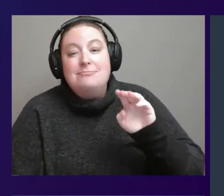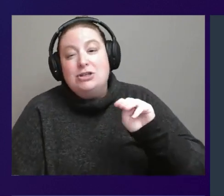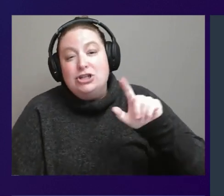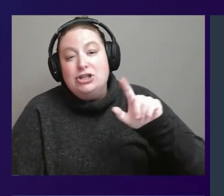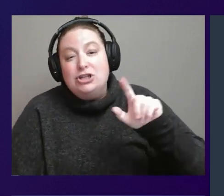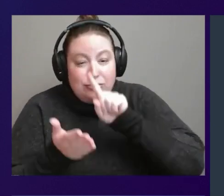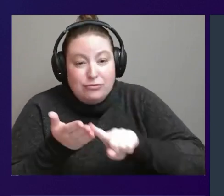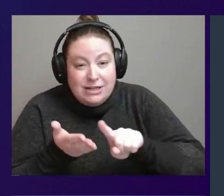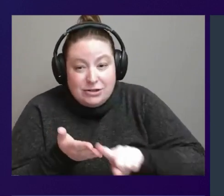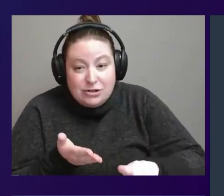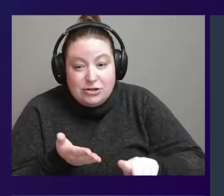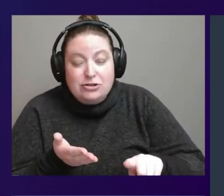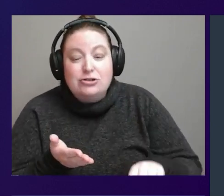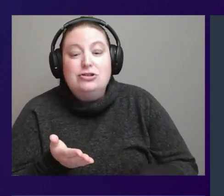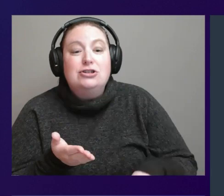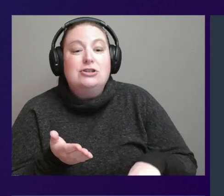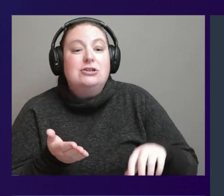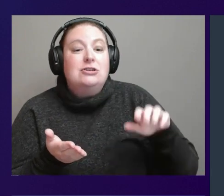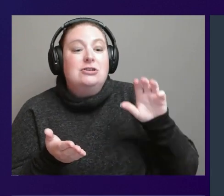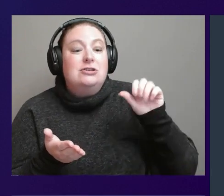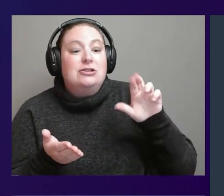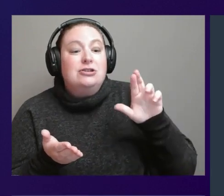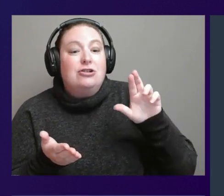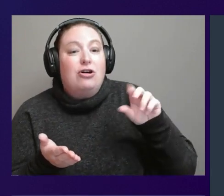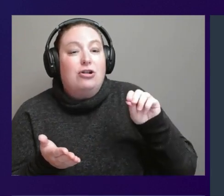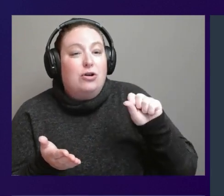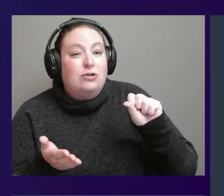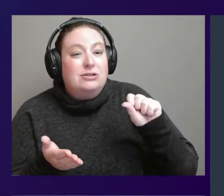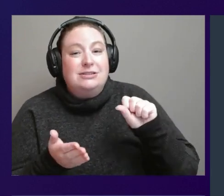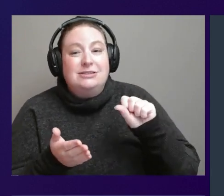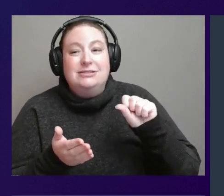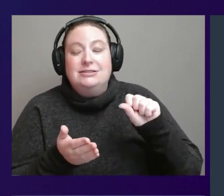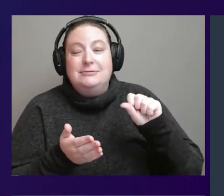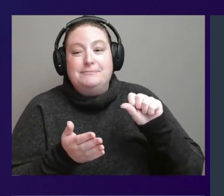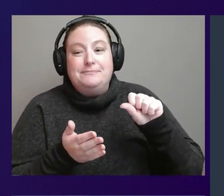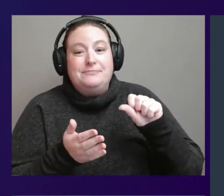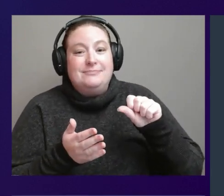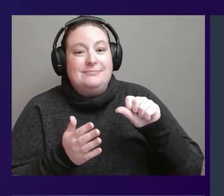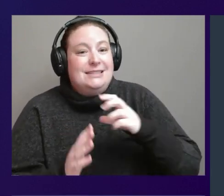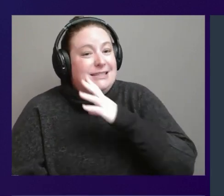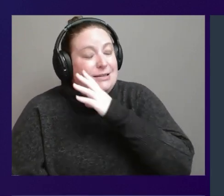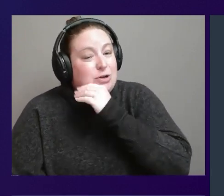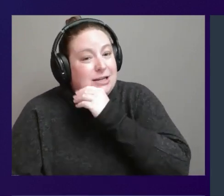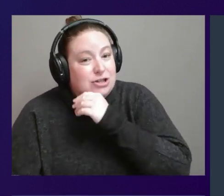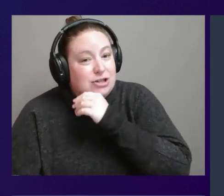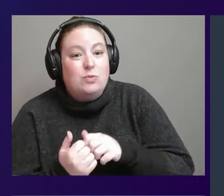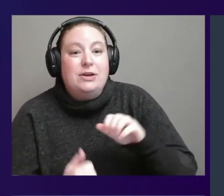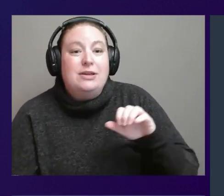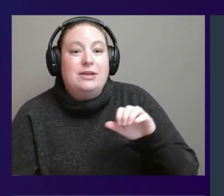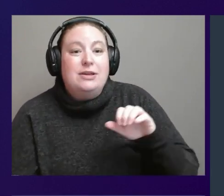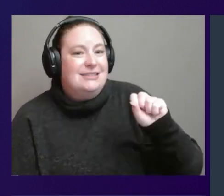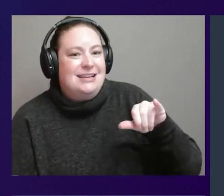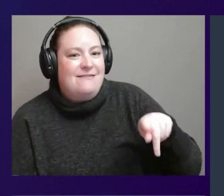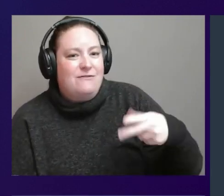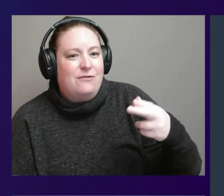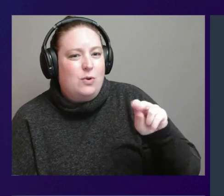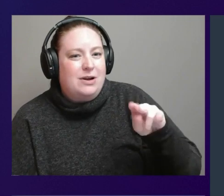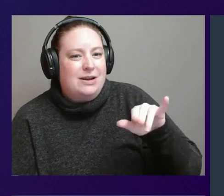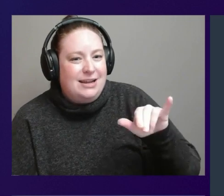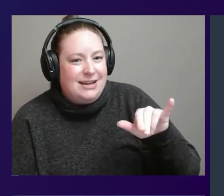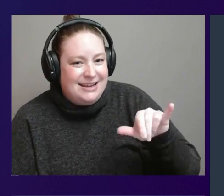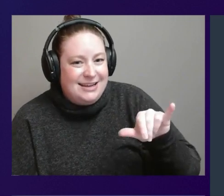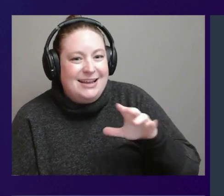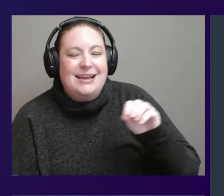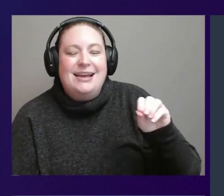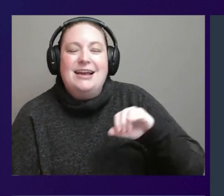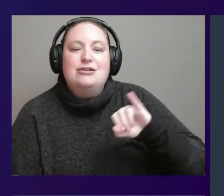Kubeflow, Monte Carlo simulation with IBM Symphony, and big data processing with Domino Data Lab, which we heard from with Johnson &